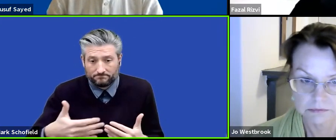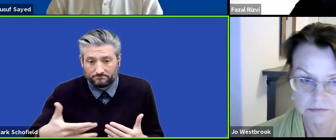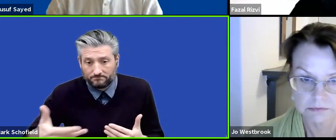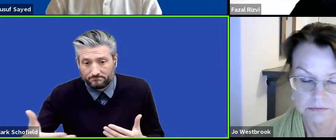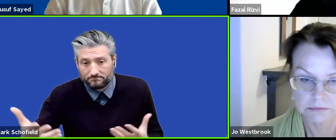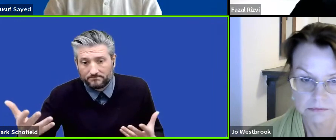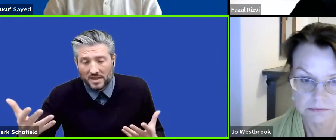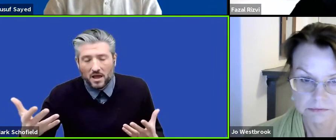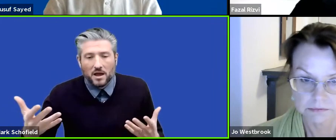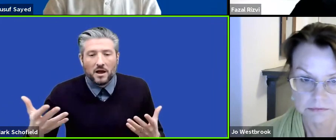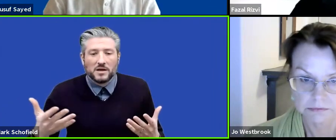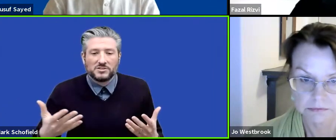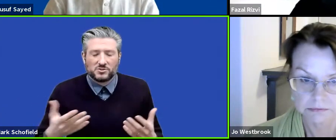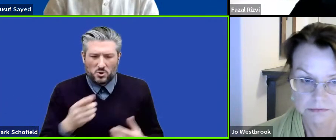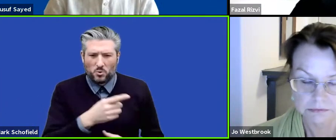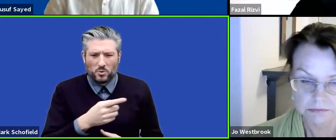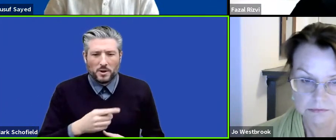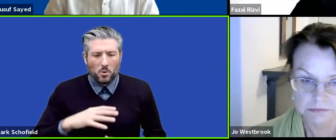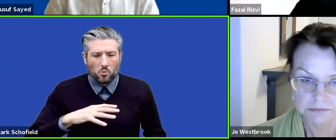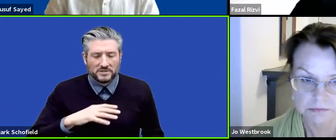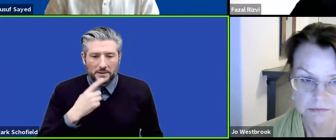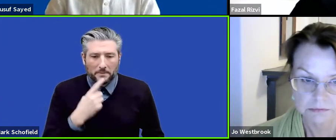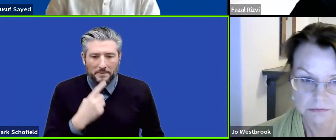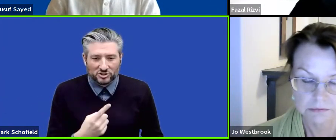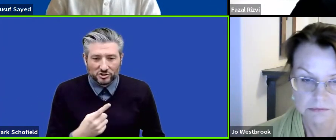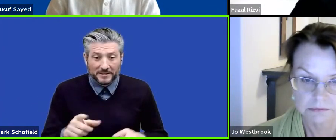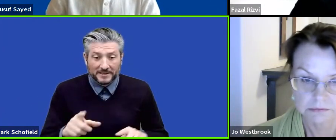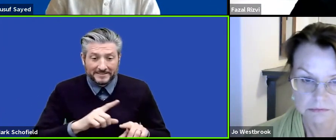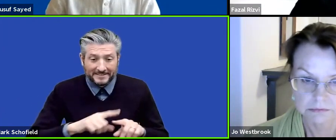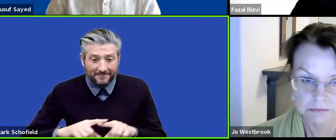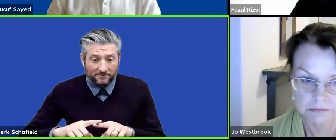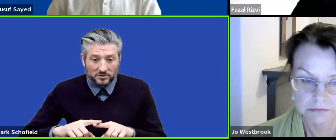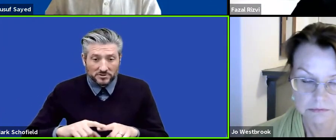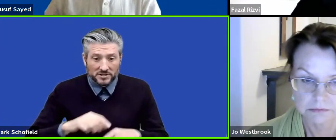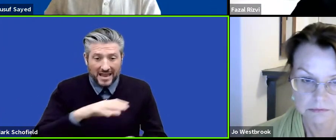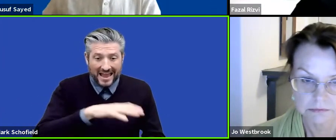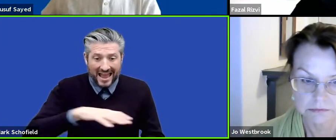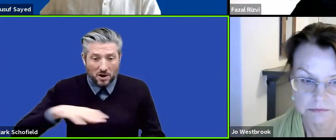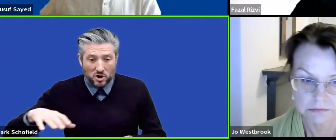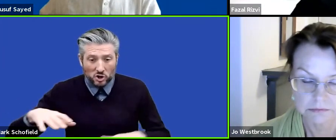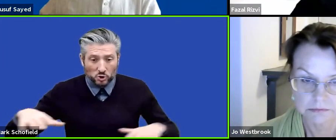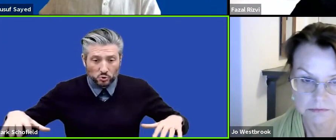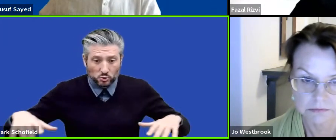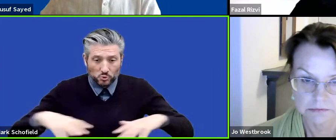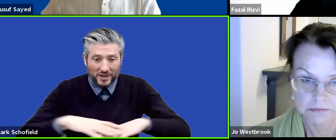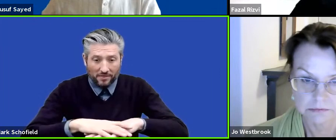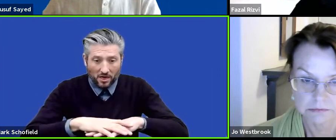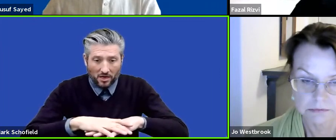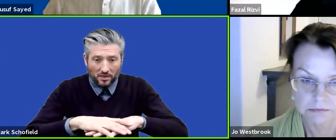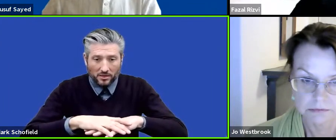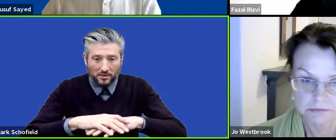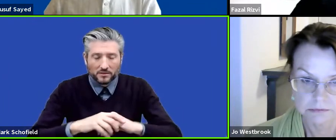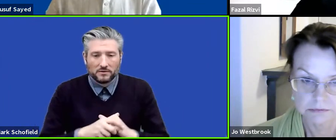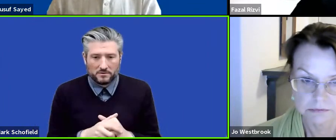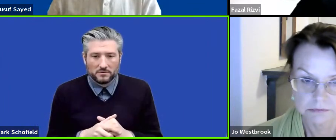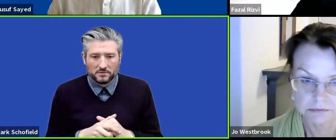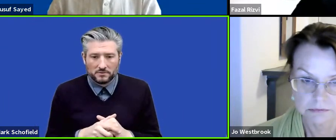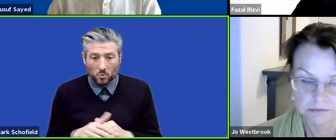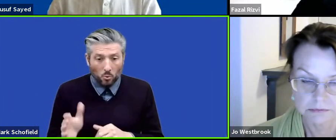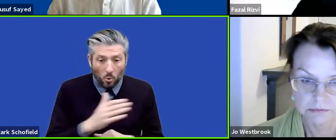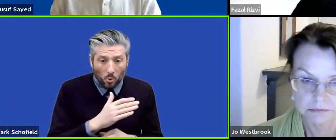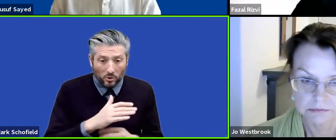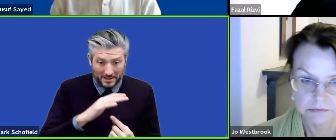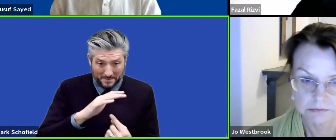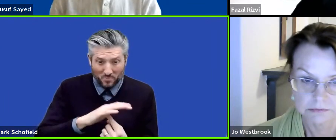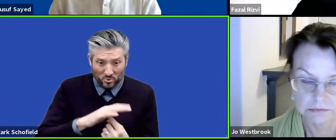together and not actually assuming that one takes priority over others, where if you